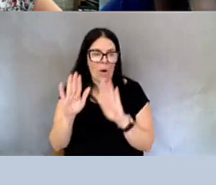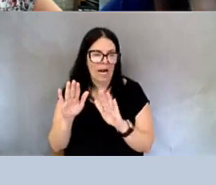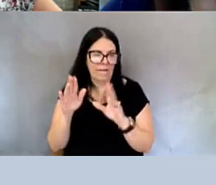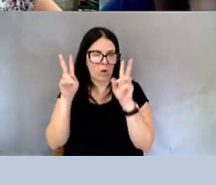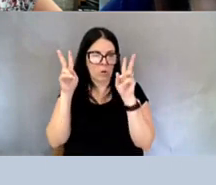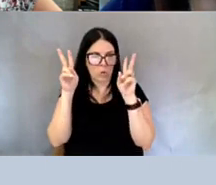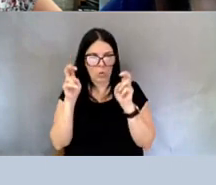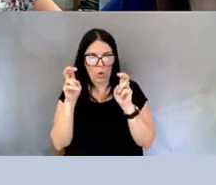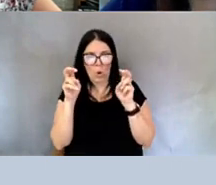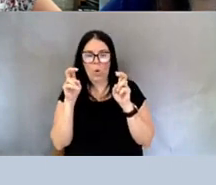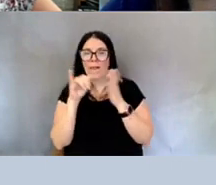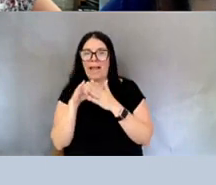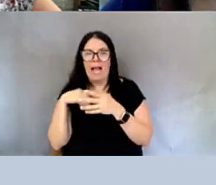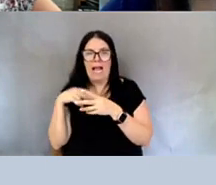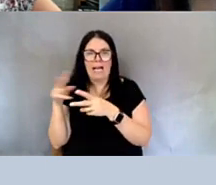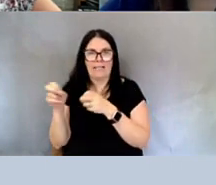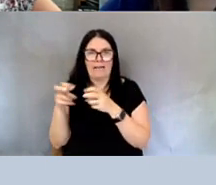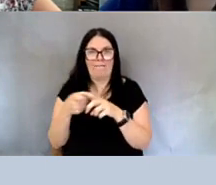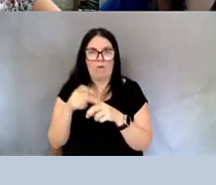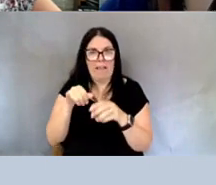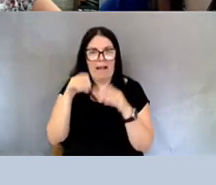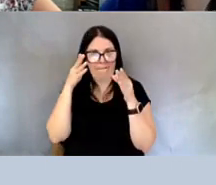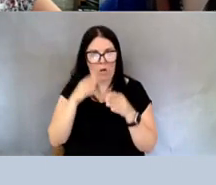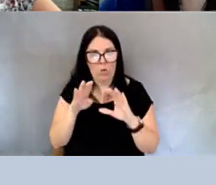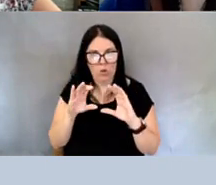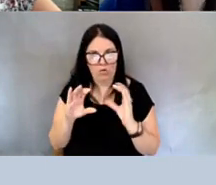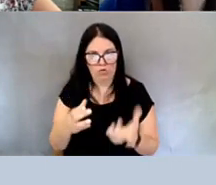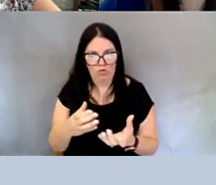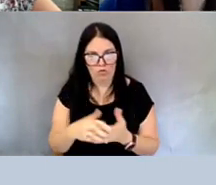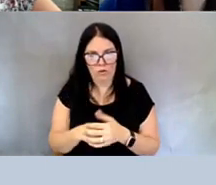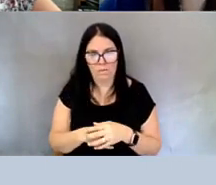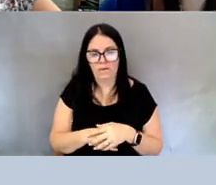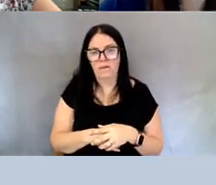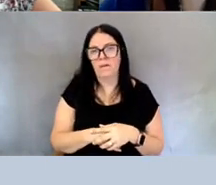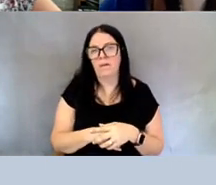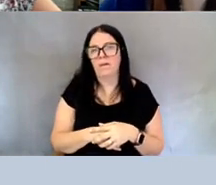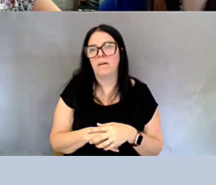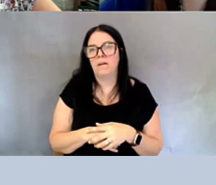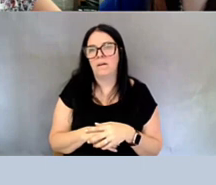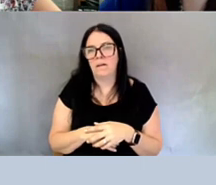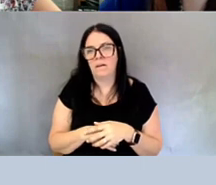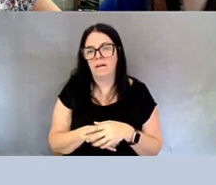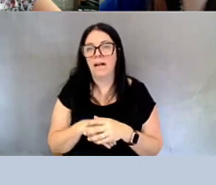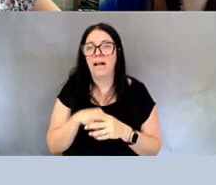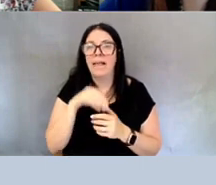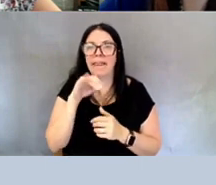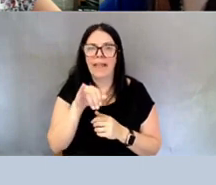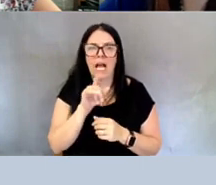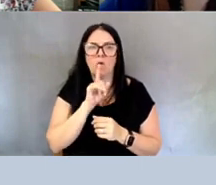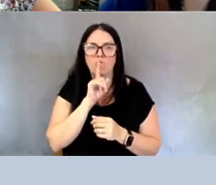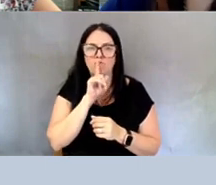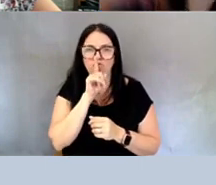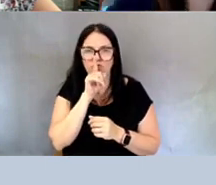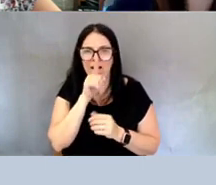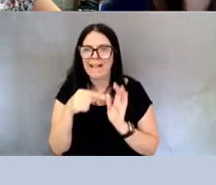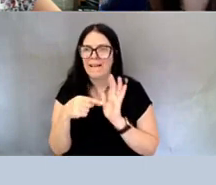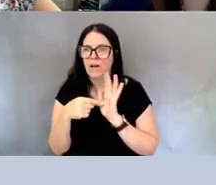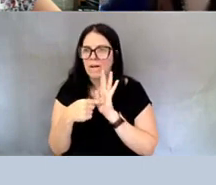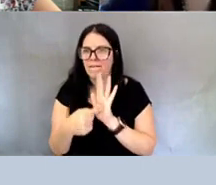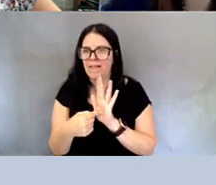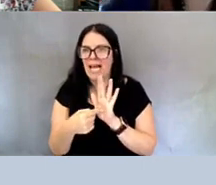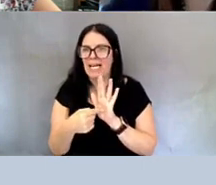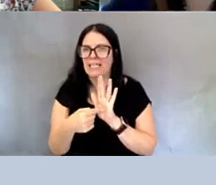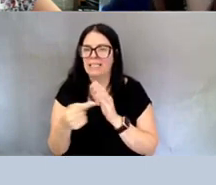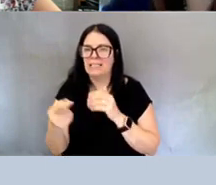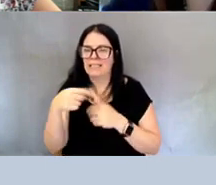that I pulled out of the focus groups. And it really was a reflective